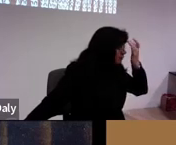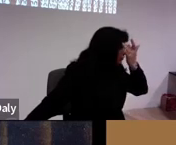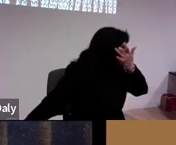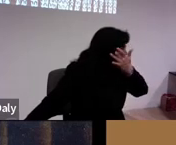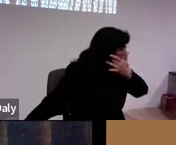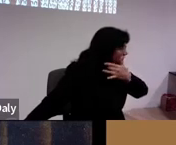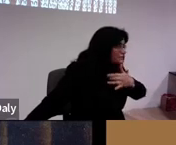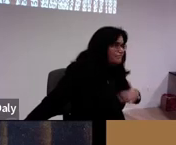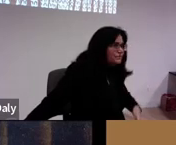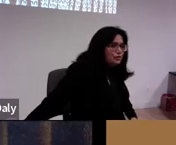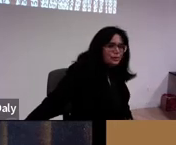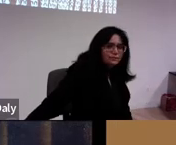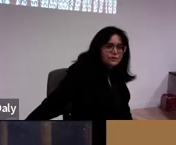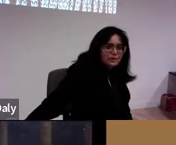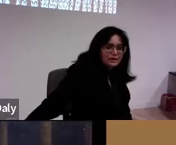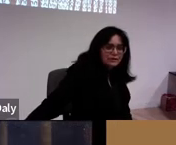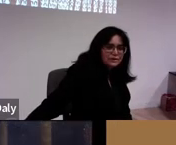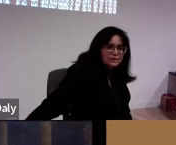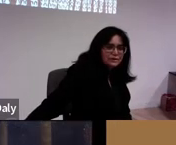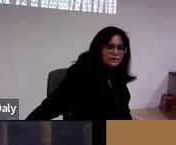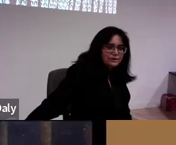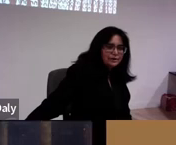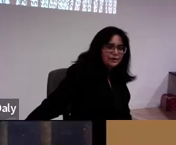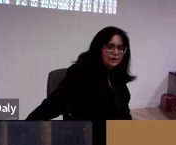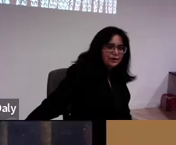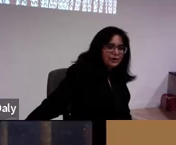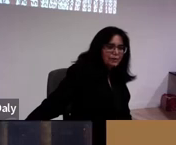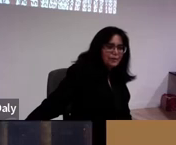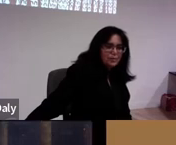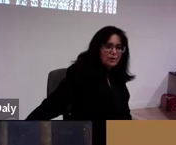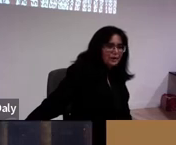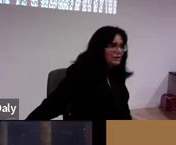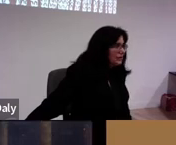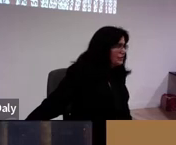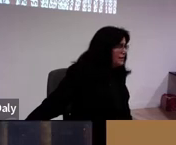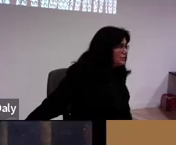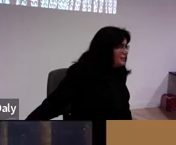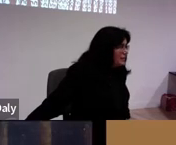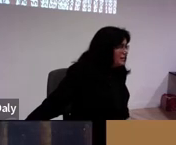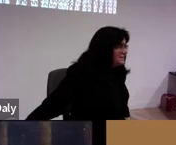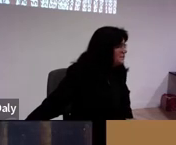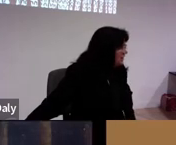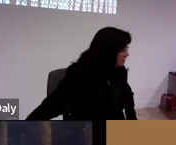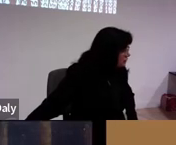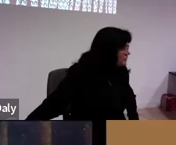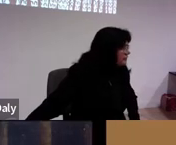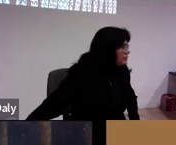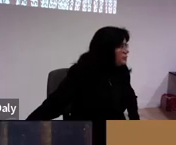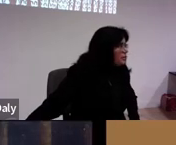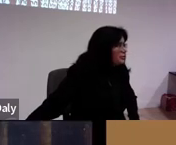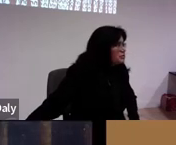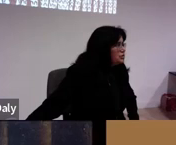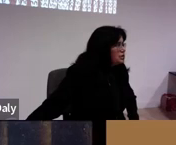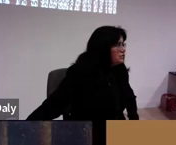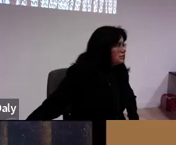who did not speak English. I remember my great-grandmother a little